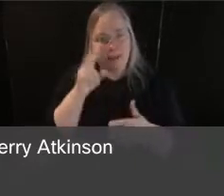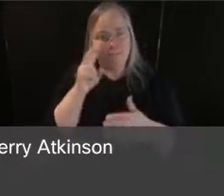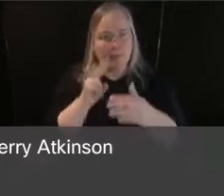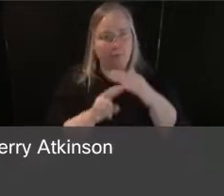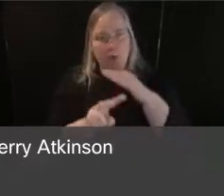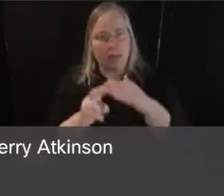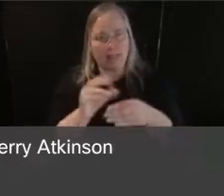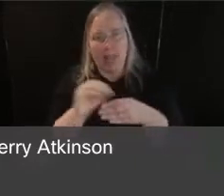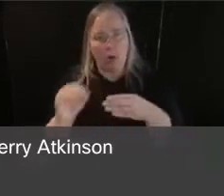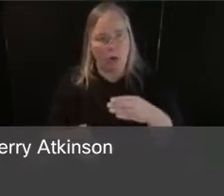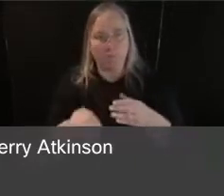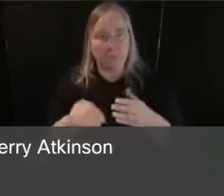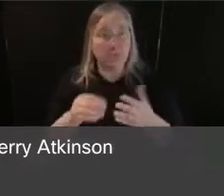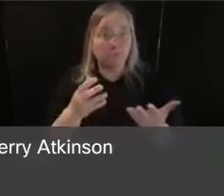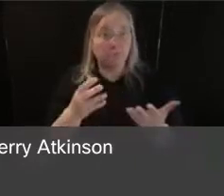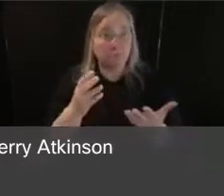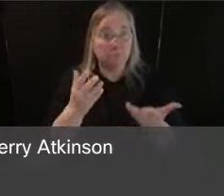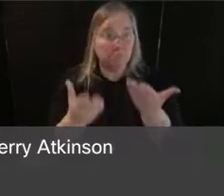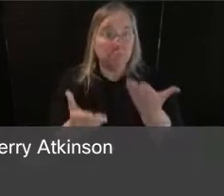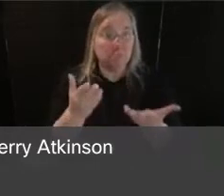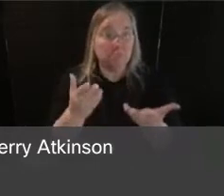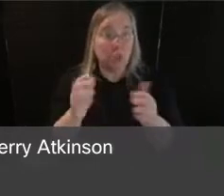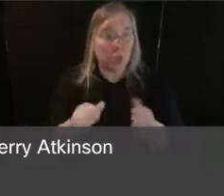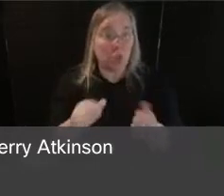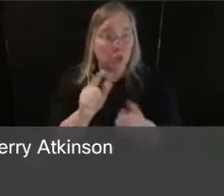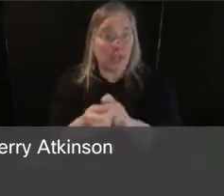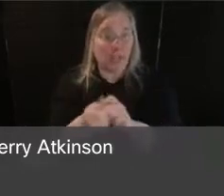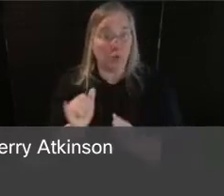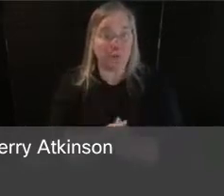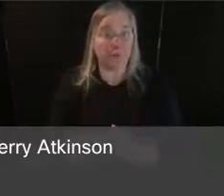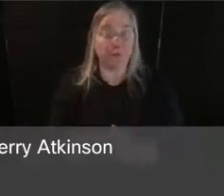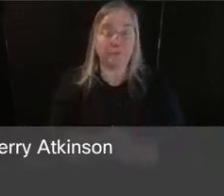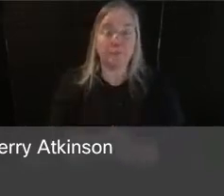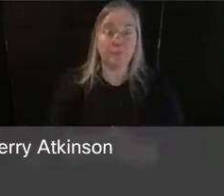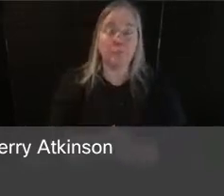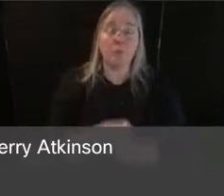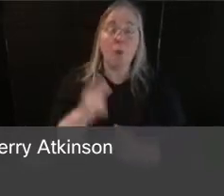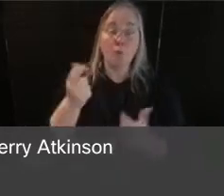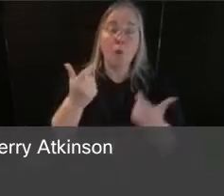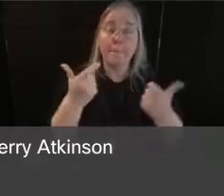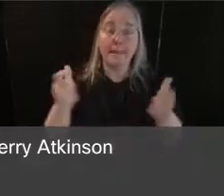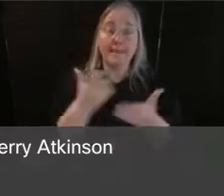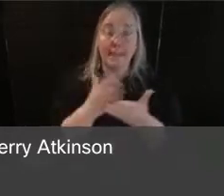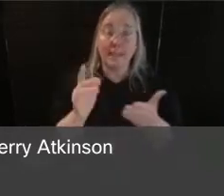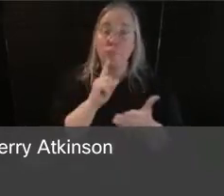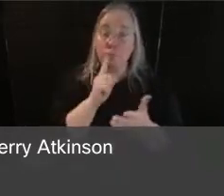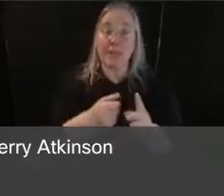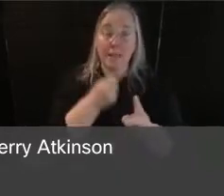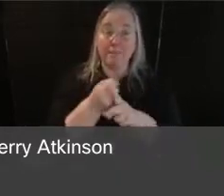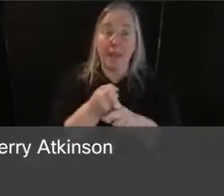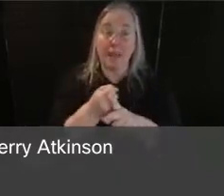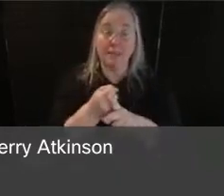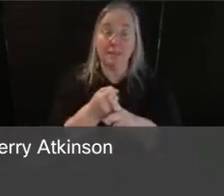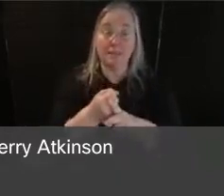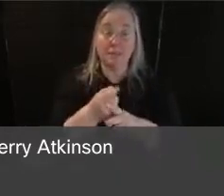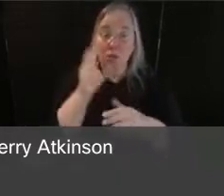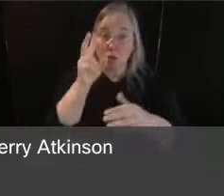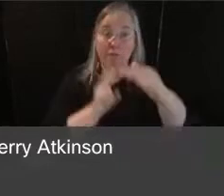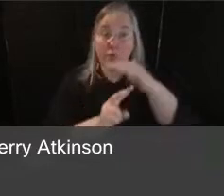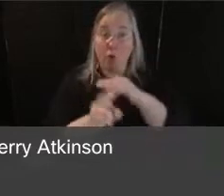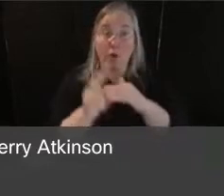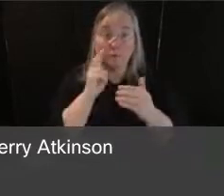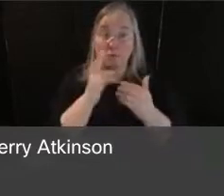There certainly could change. So, one of the big things that's really going to impact the forecast going forward